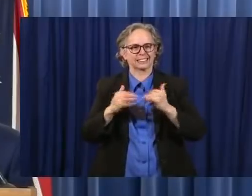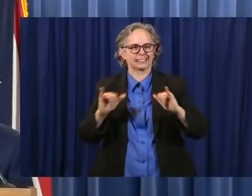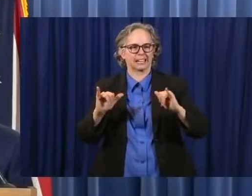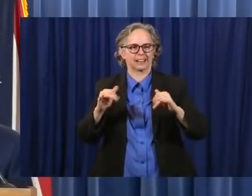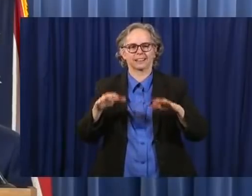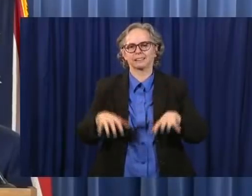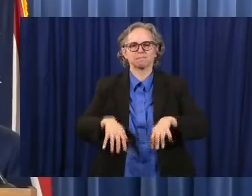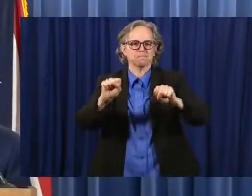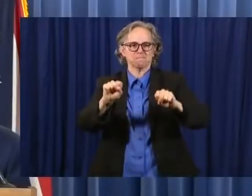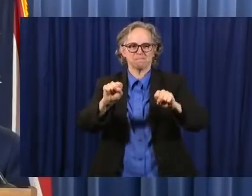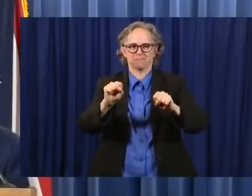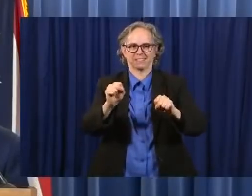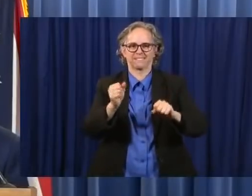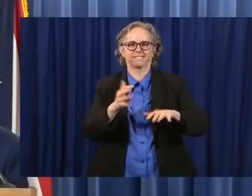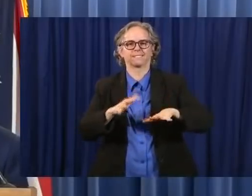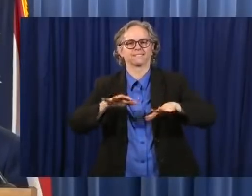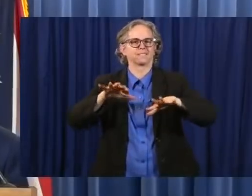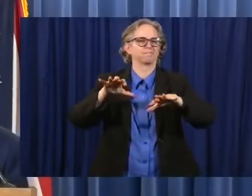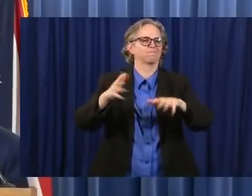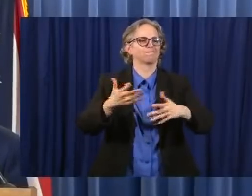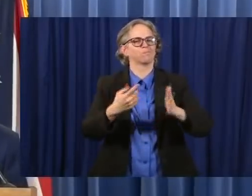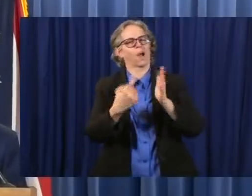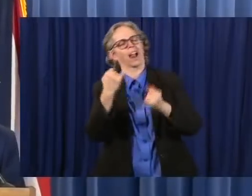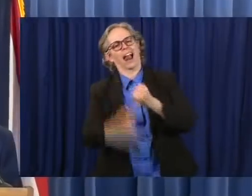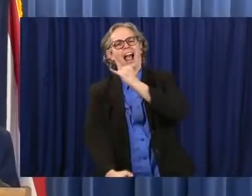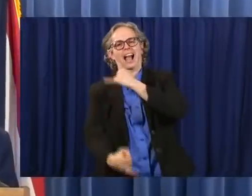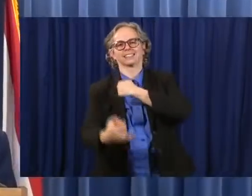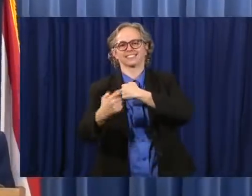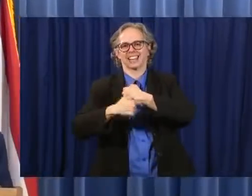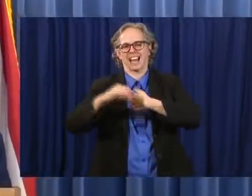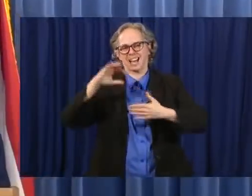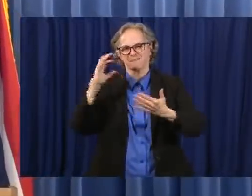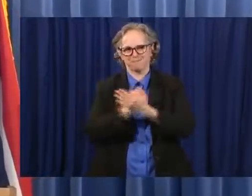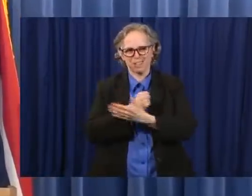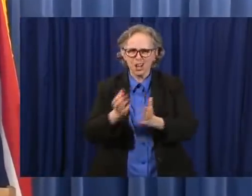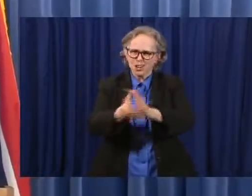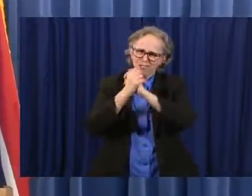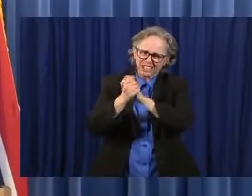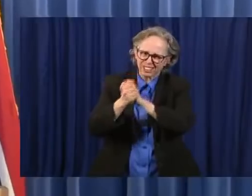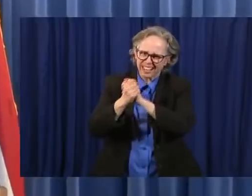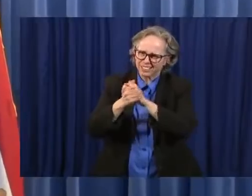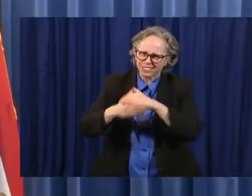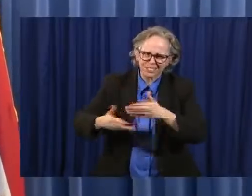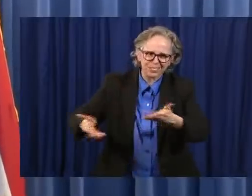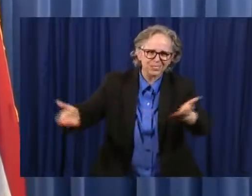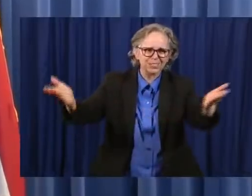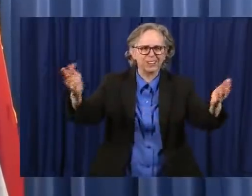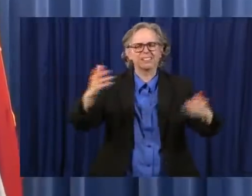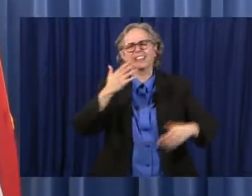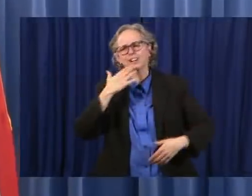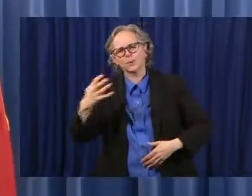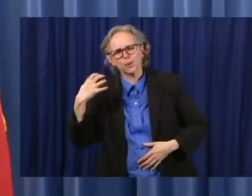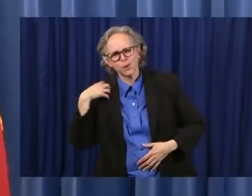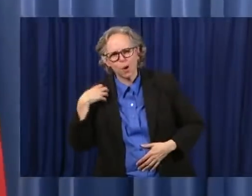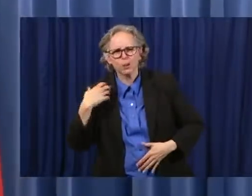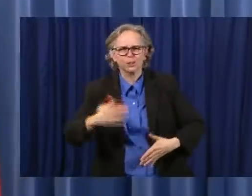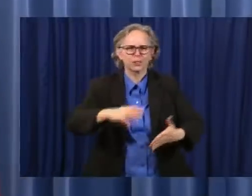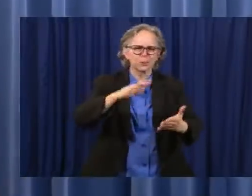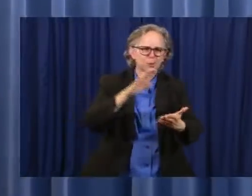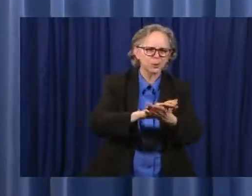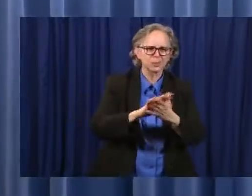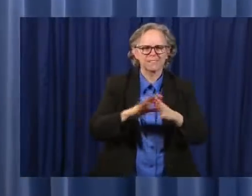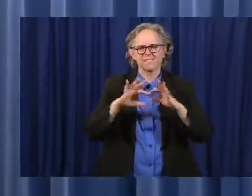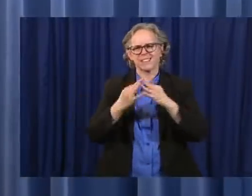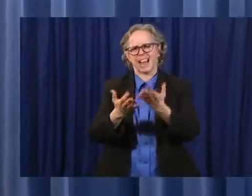time. Congratulations to the Perry High School athletes. Thank you to the coaches, schools, families across Ohio who